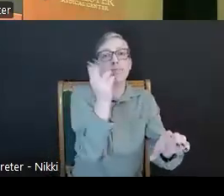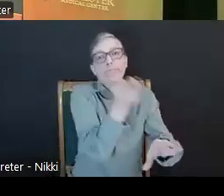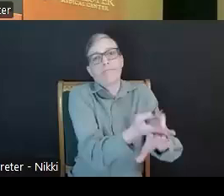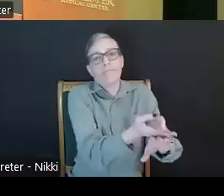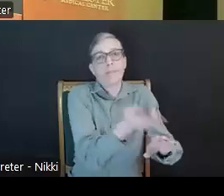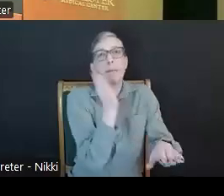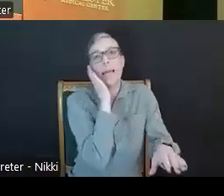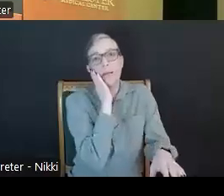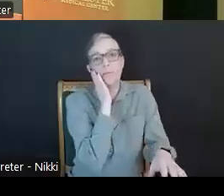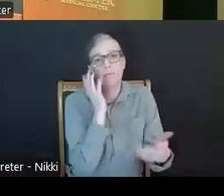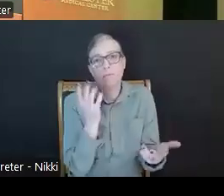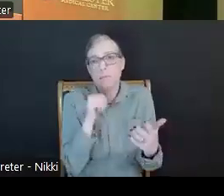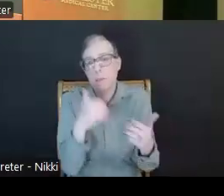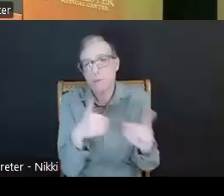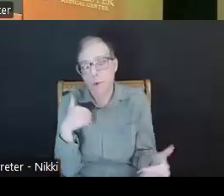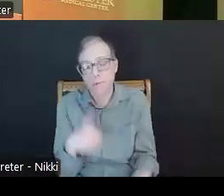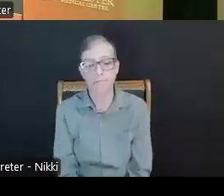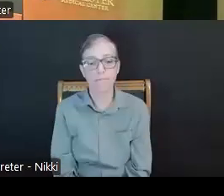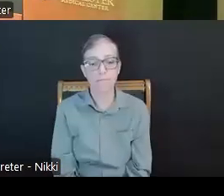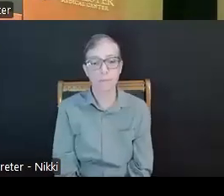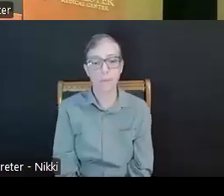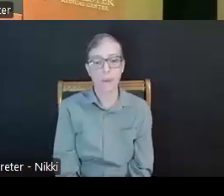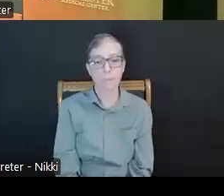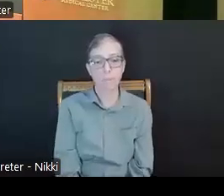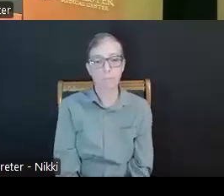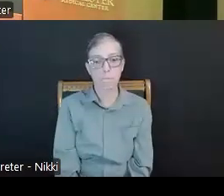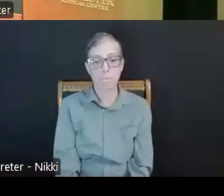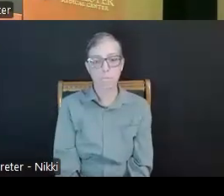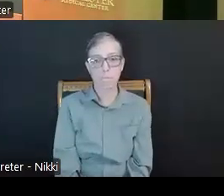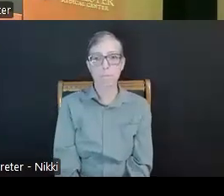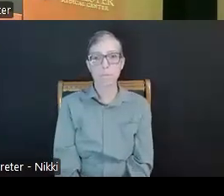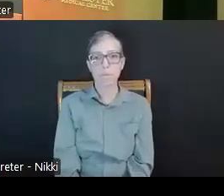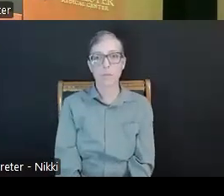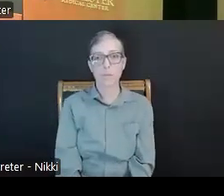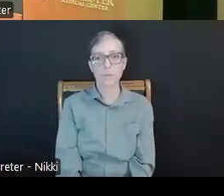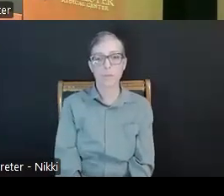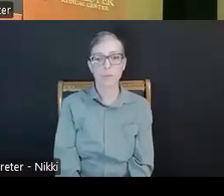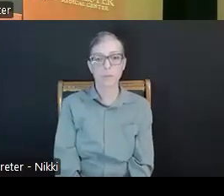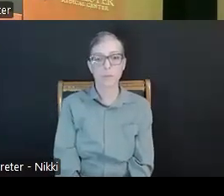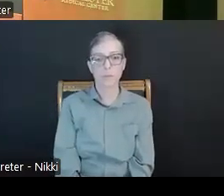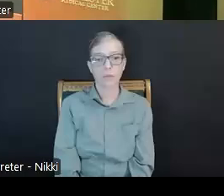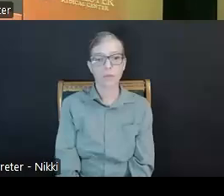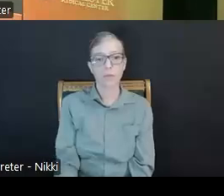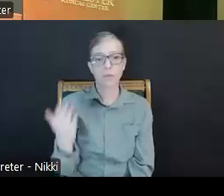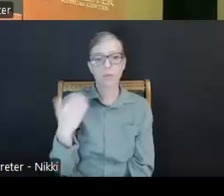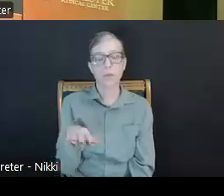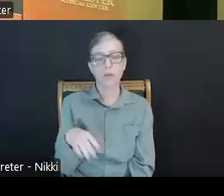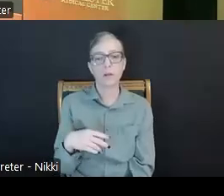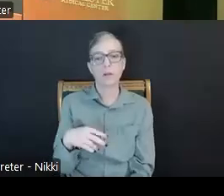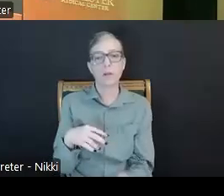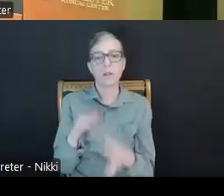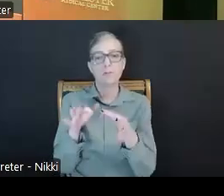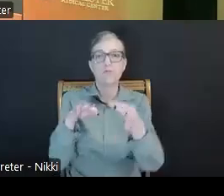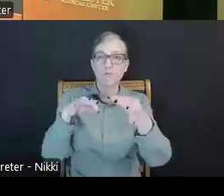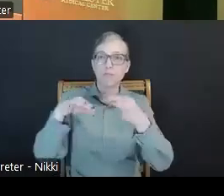to get the confounding. descriptive statistics. The thing I want to point out is